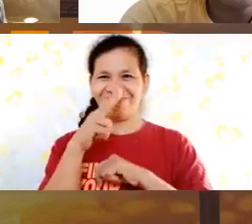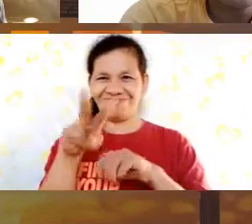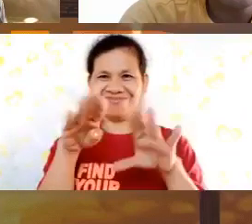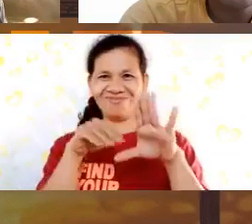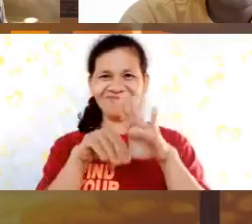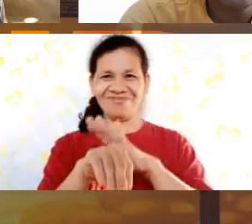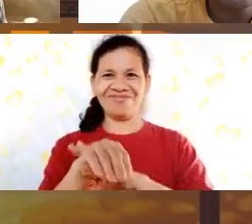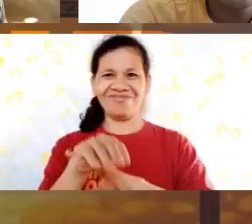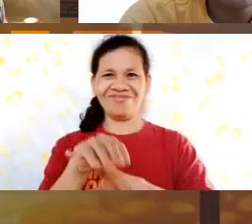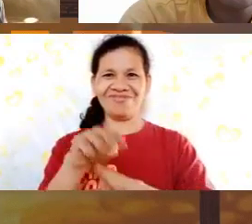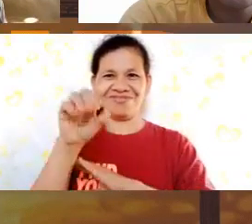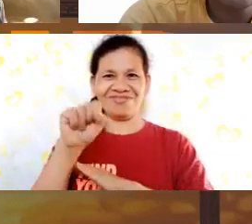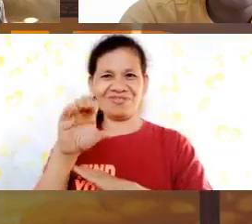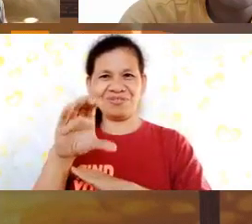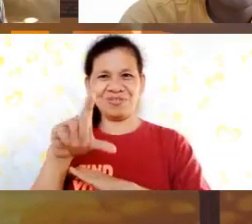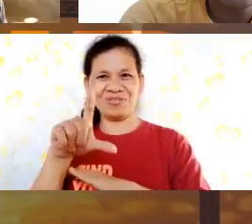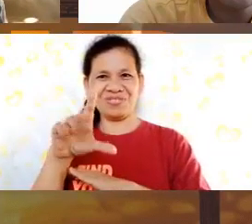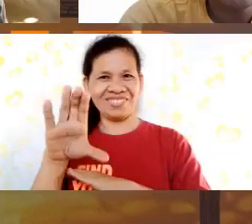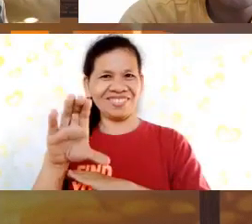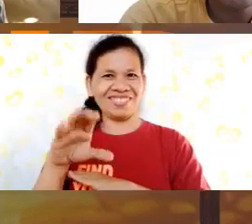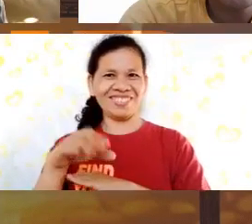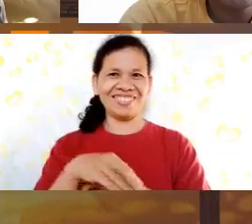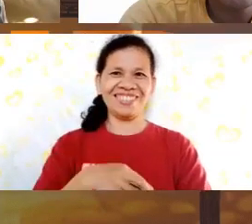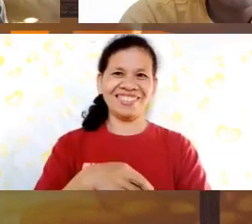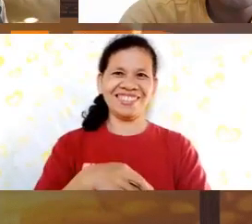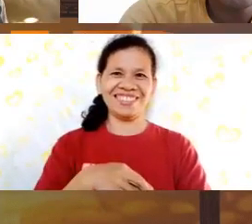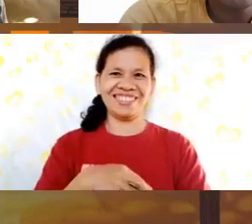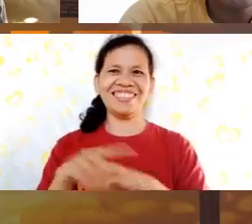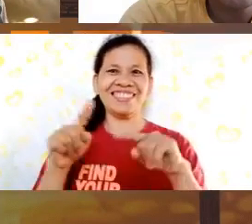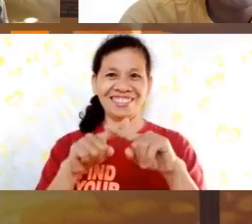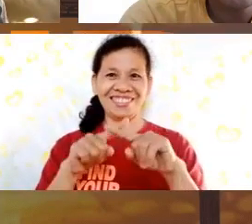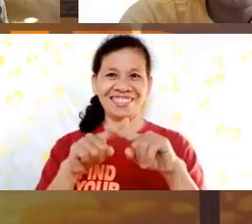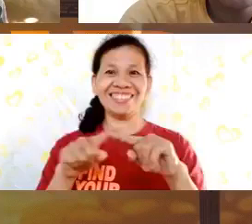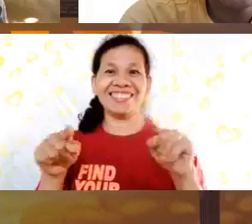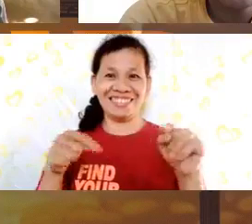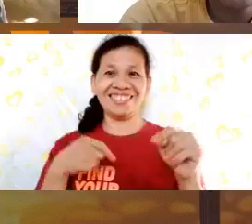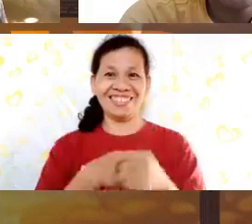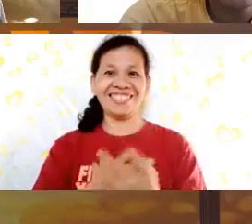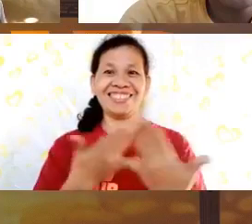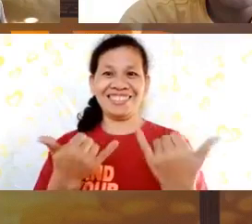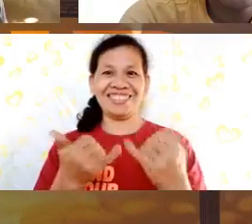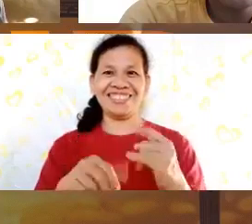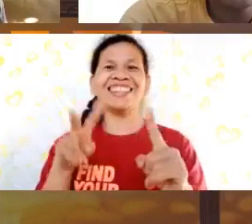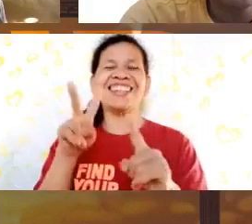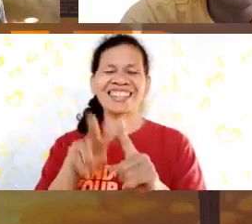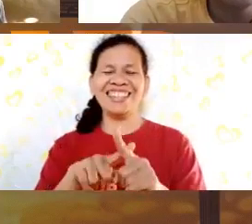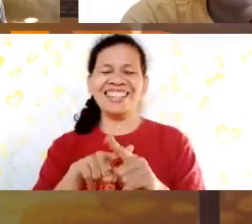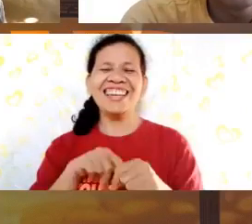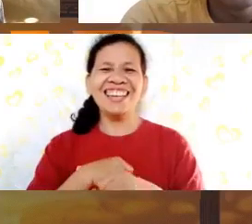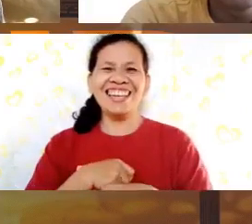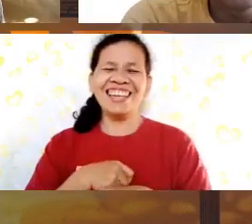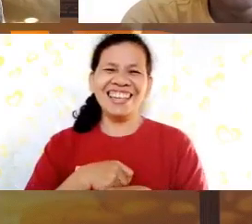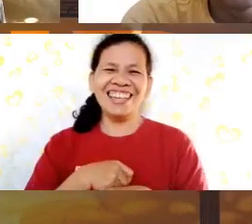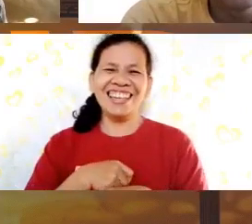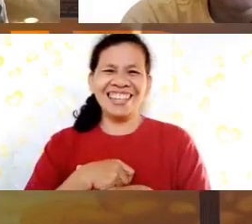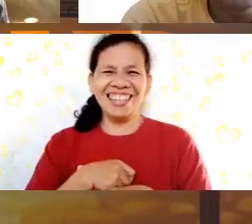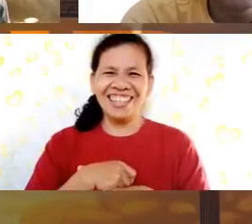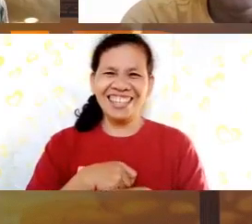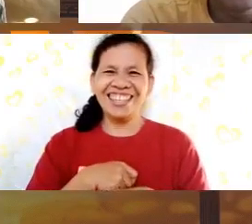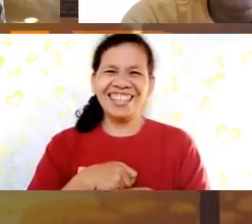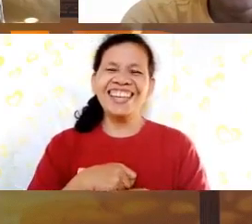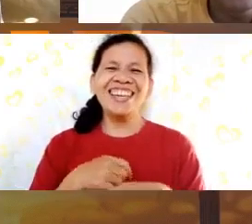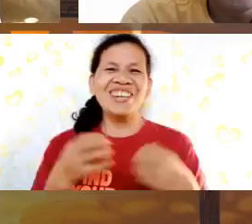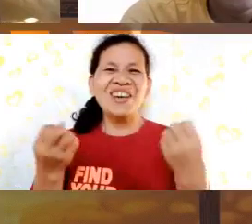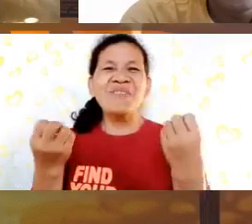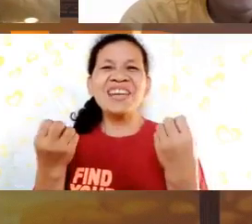Sabi niya, wala siyang kilala dito. Ako ang nag-a-apply na maging kilala mo. You have